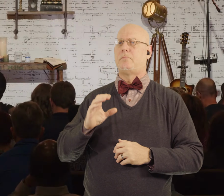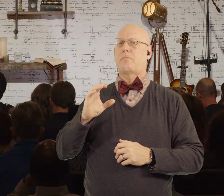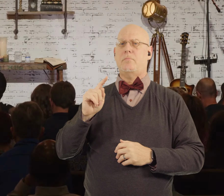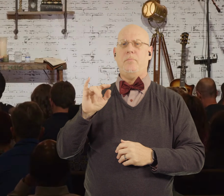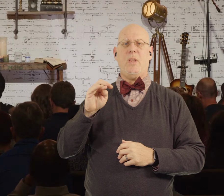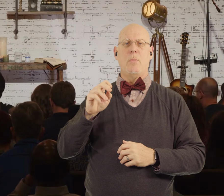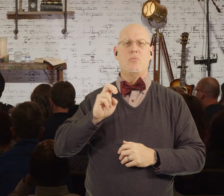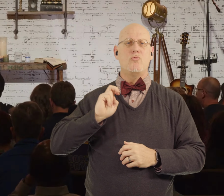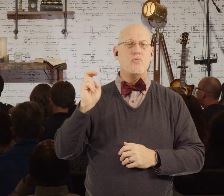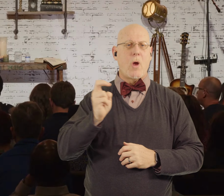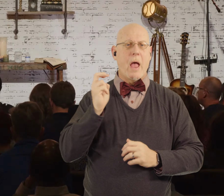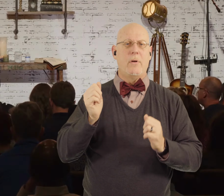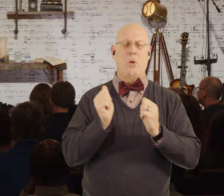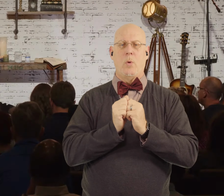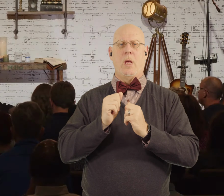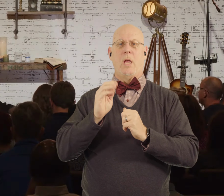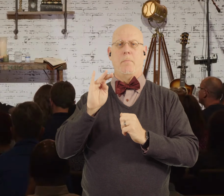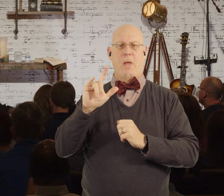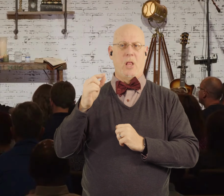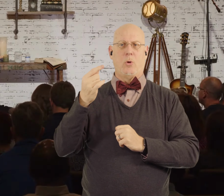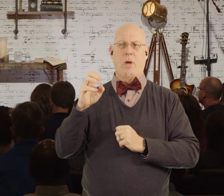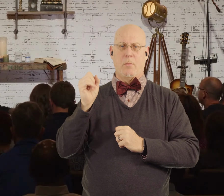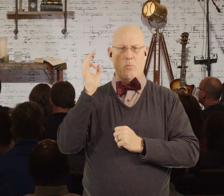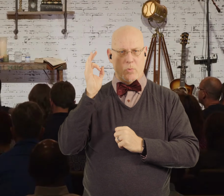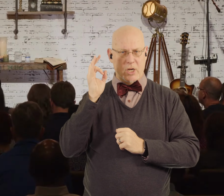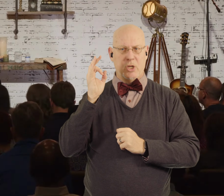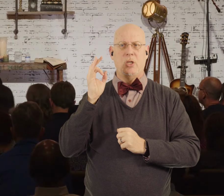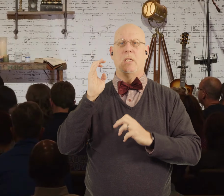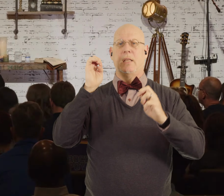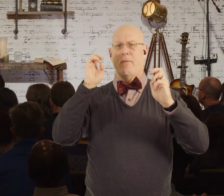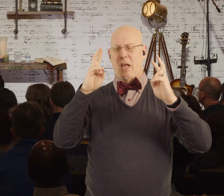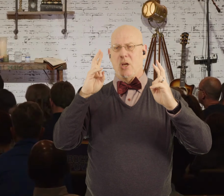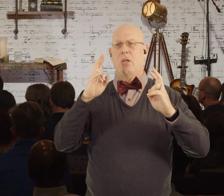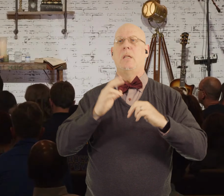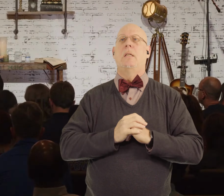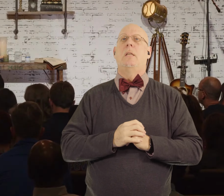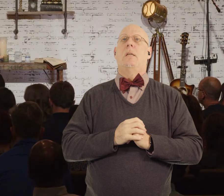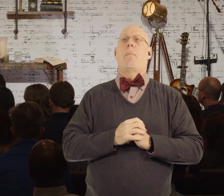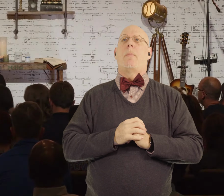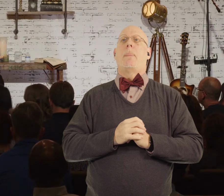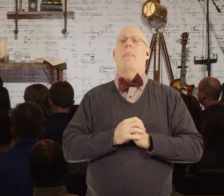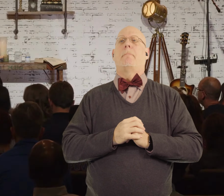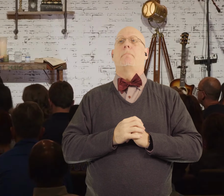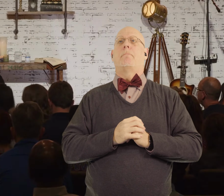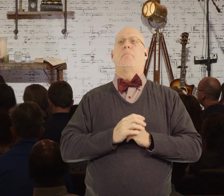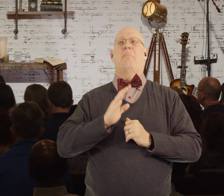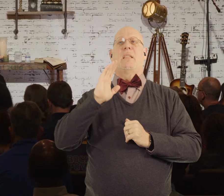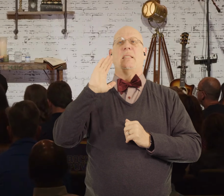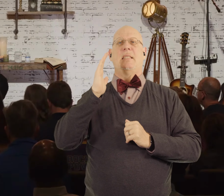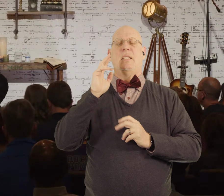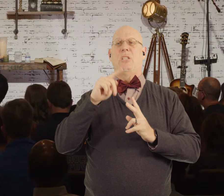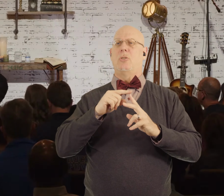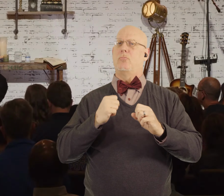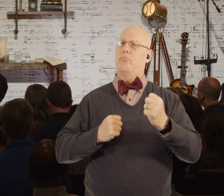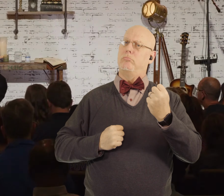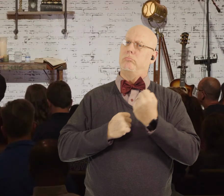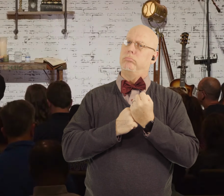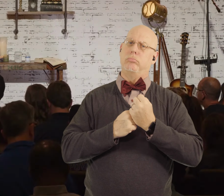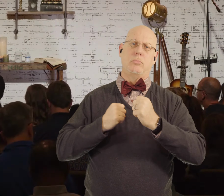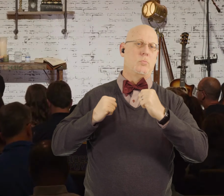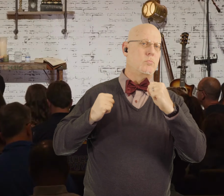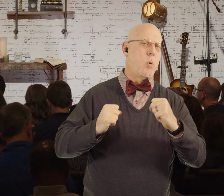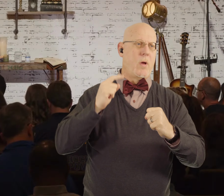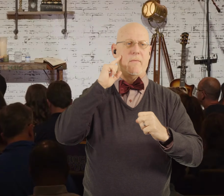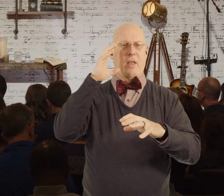friends. Charles Templeton began to travel the world with Billy Graham, preaching at the Billy Graham evangelistic crusades. Was seen as